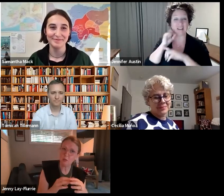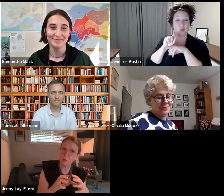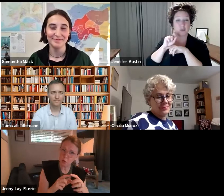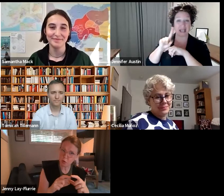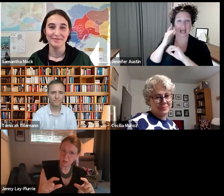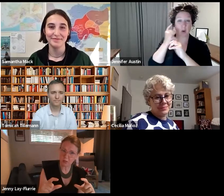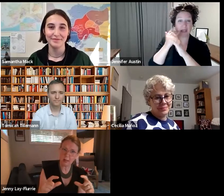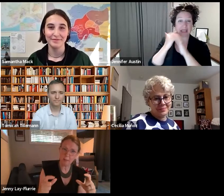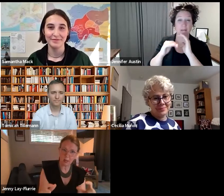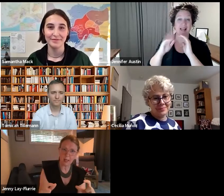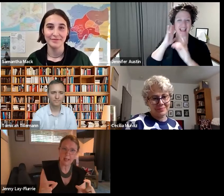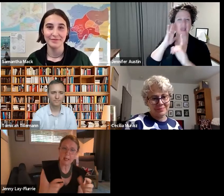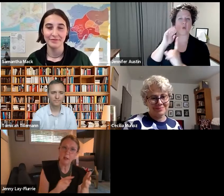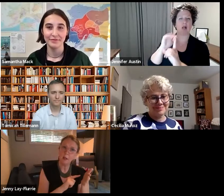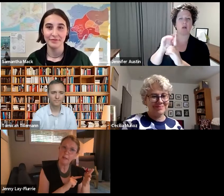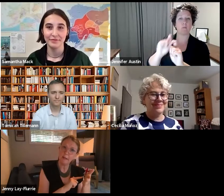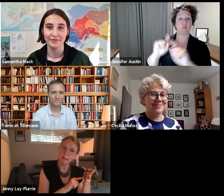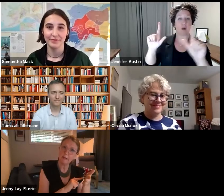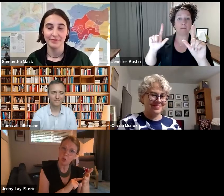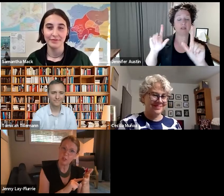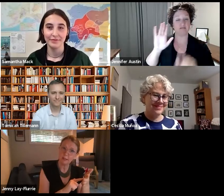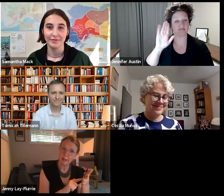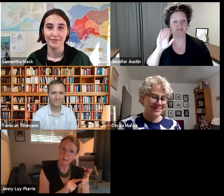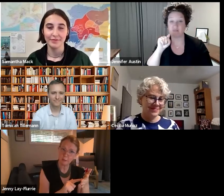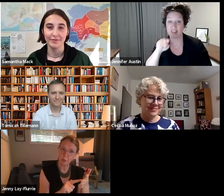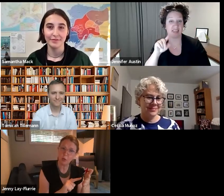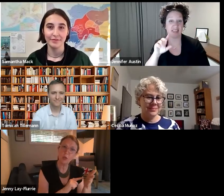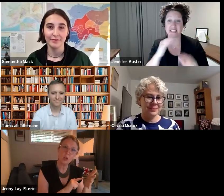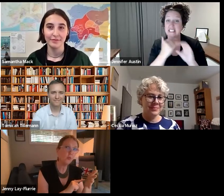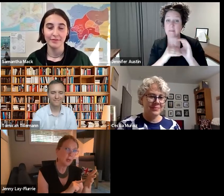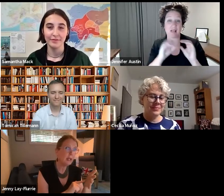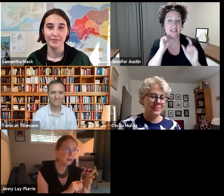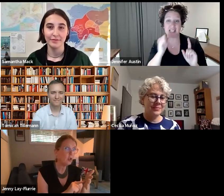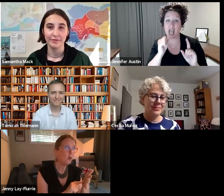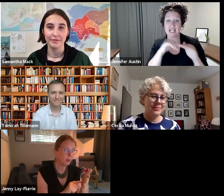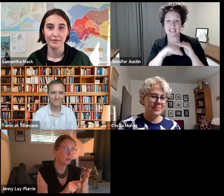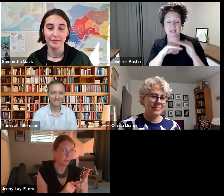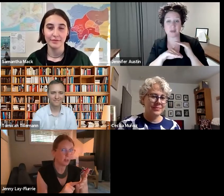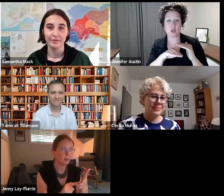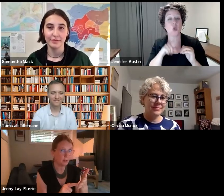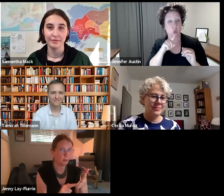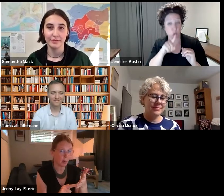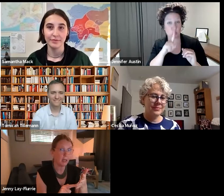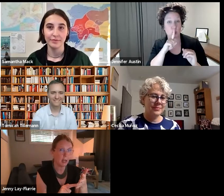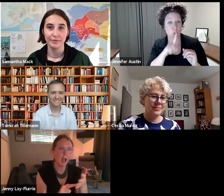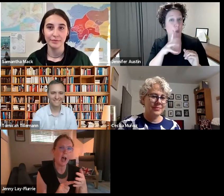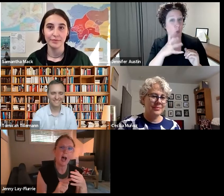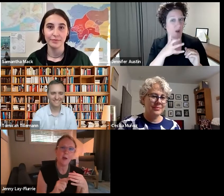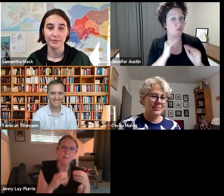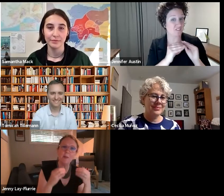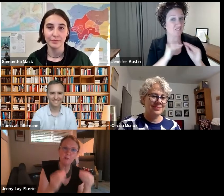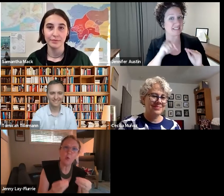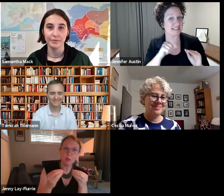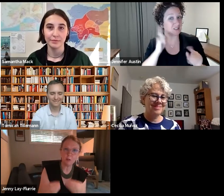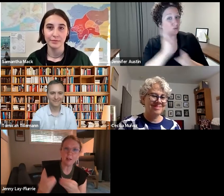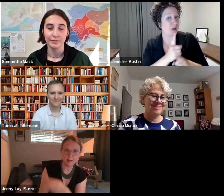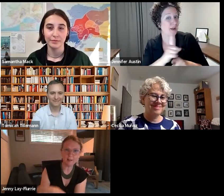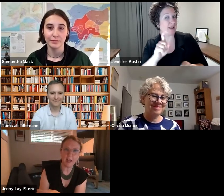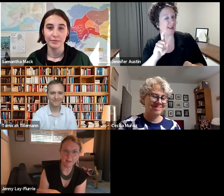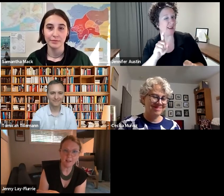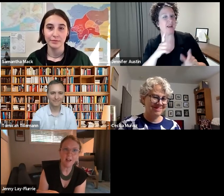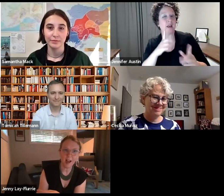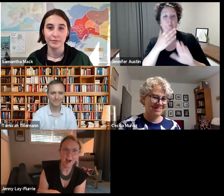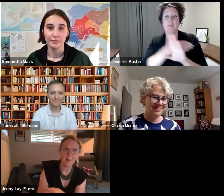you gorgeously and politely. This is not accessible. You really do want to fix this, right? Before you